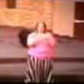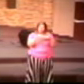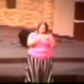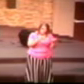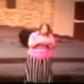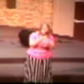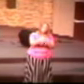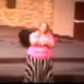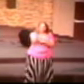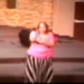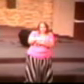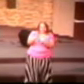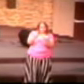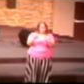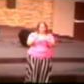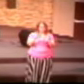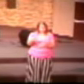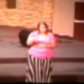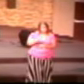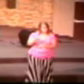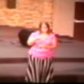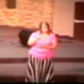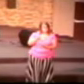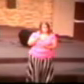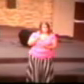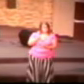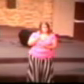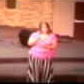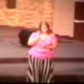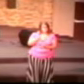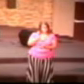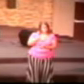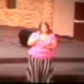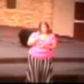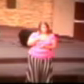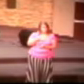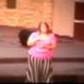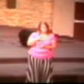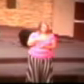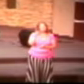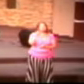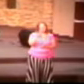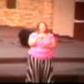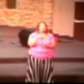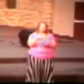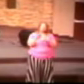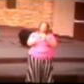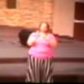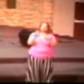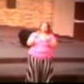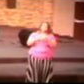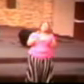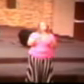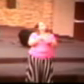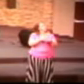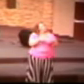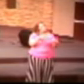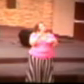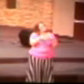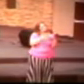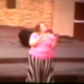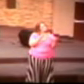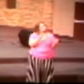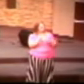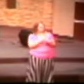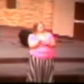what your sermon is trying to invite us to do. And I don't hear that as, man, Pat, you're the greatest thing ever, but rather we want to process what this church is